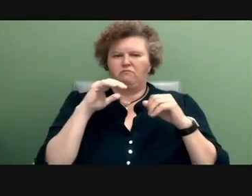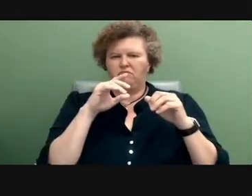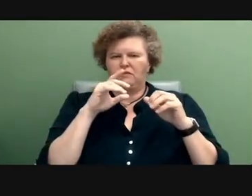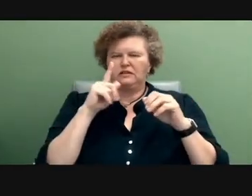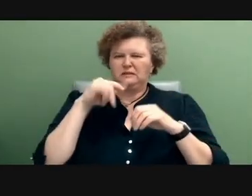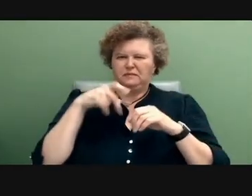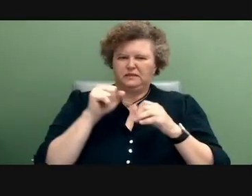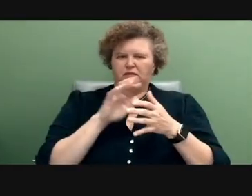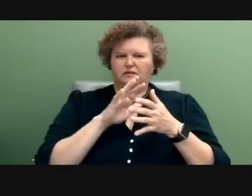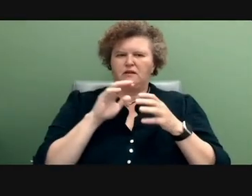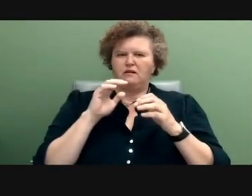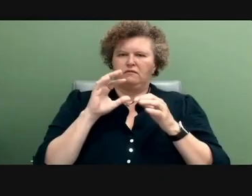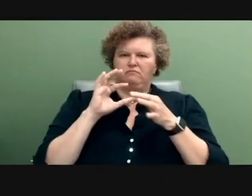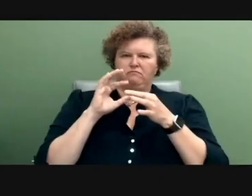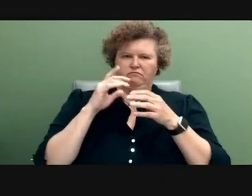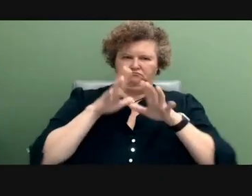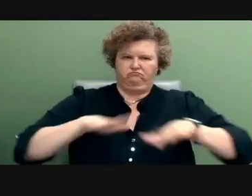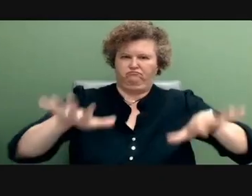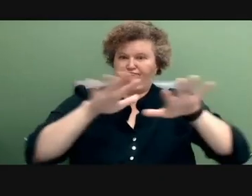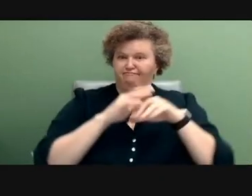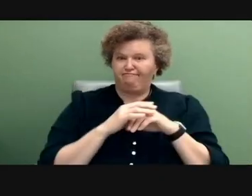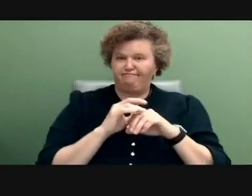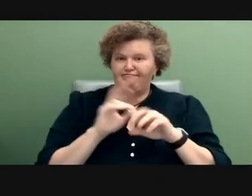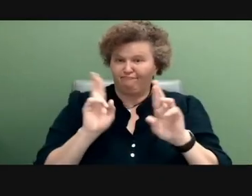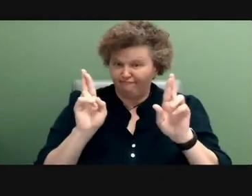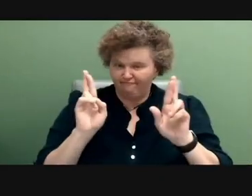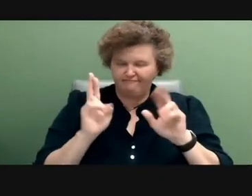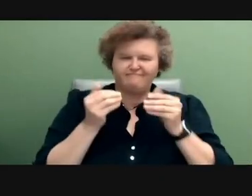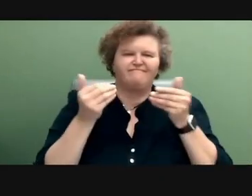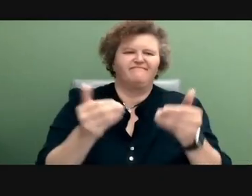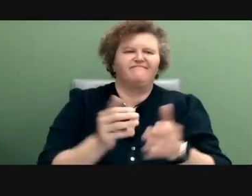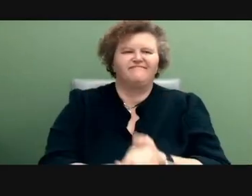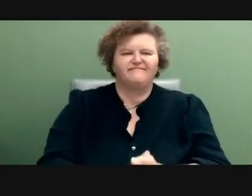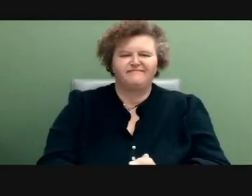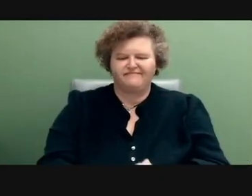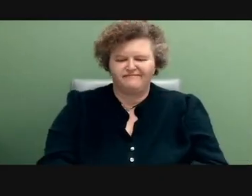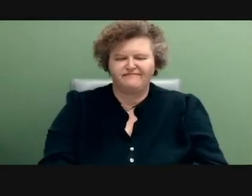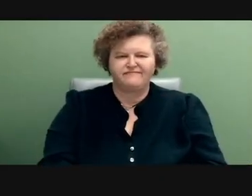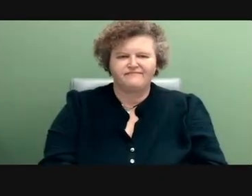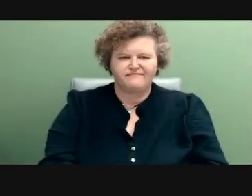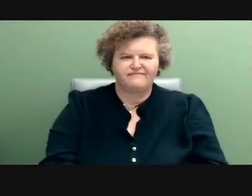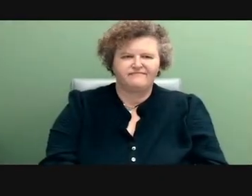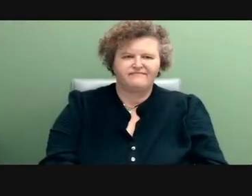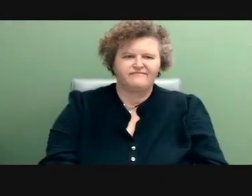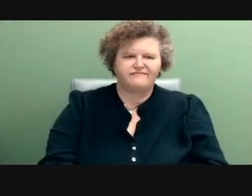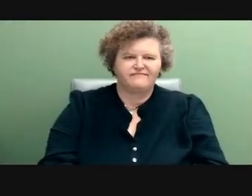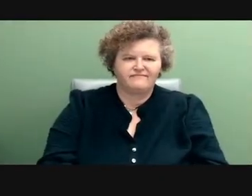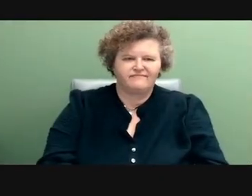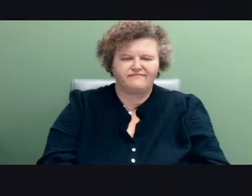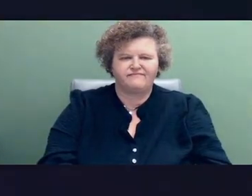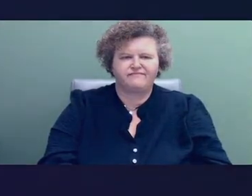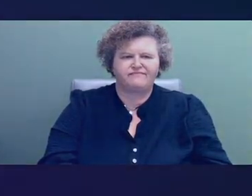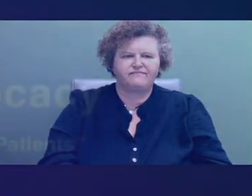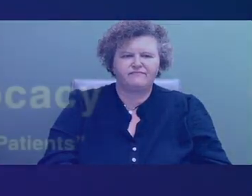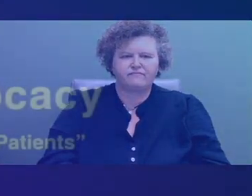mental health and different tips regarding that arena. Okay, we'll go ahead and start the video.